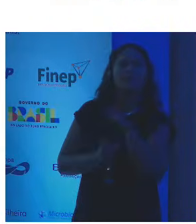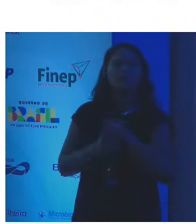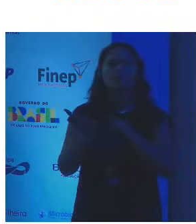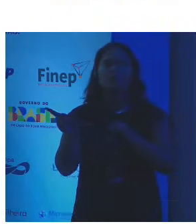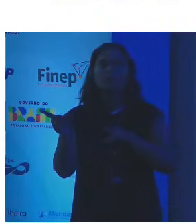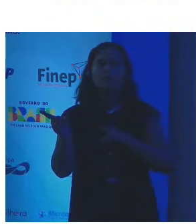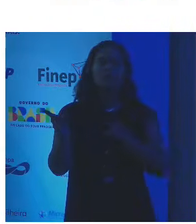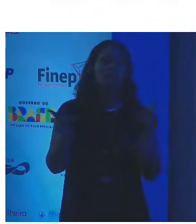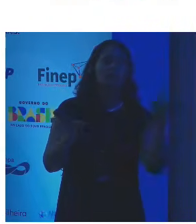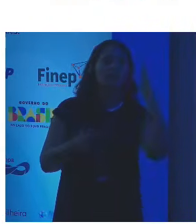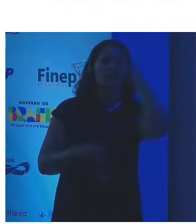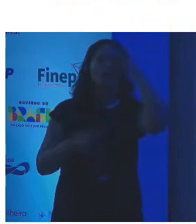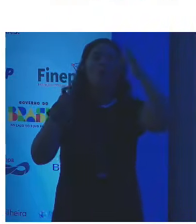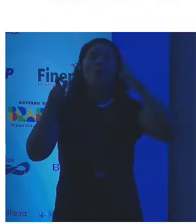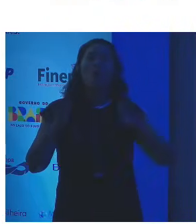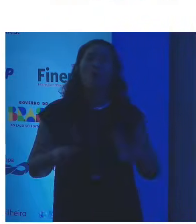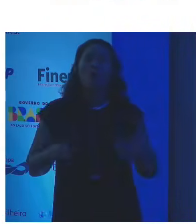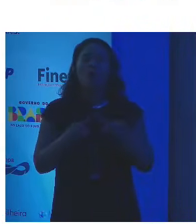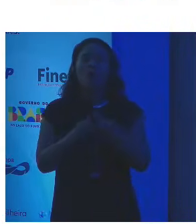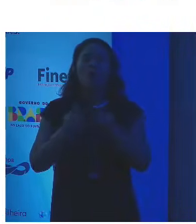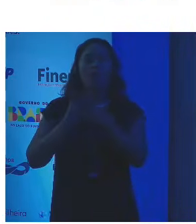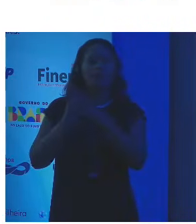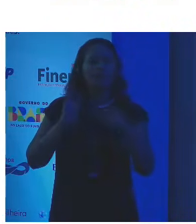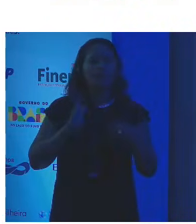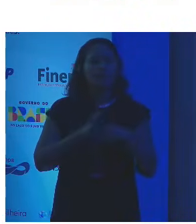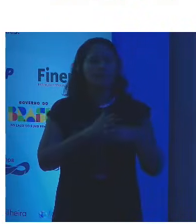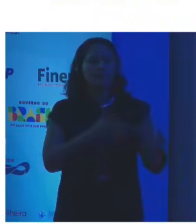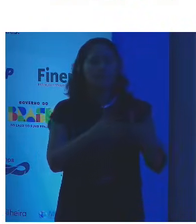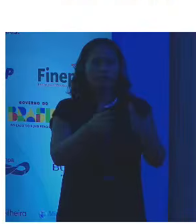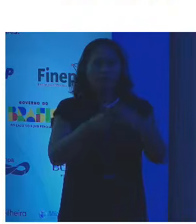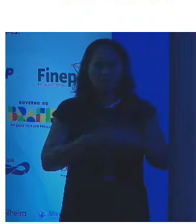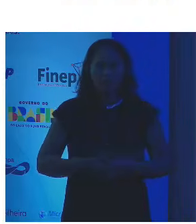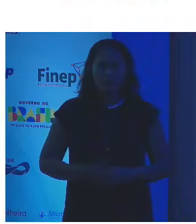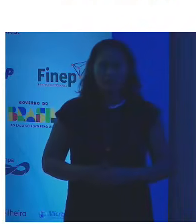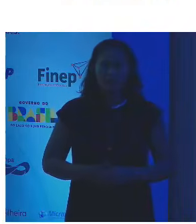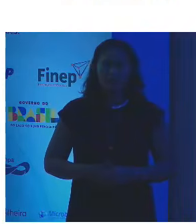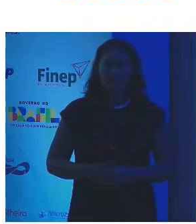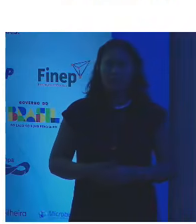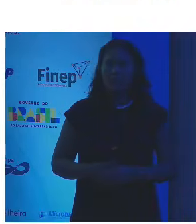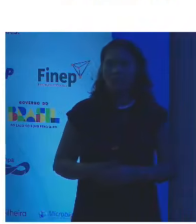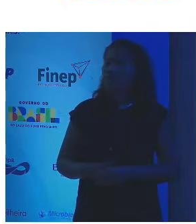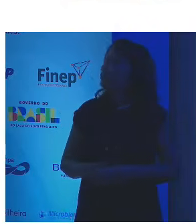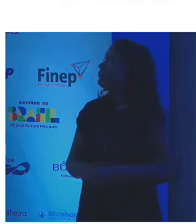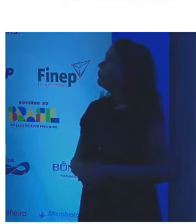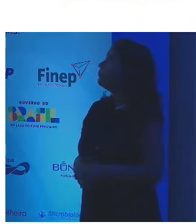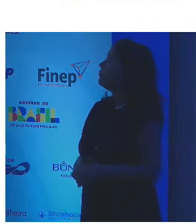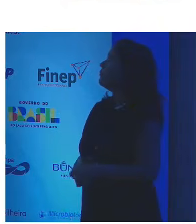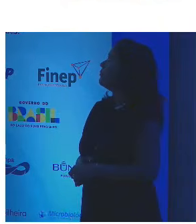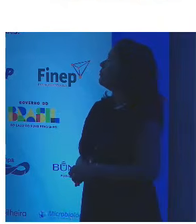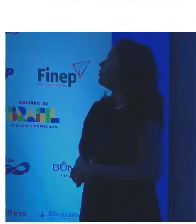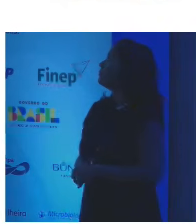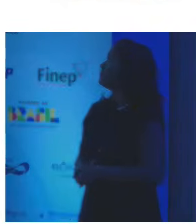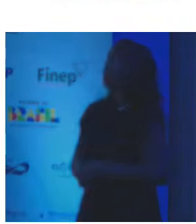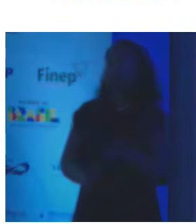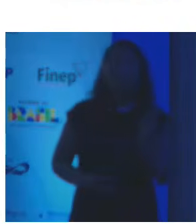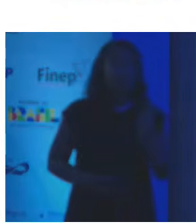can simulate this. Some of them, they will reach Cape Verde after some years. But then if you do